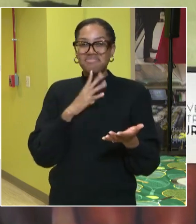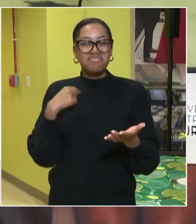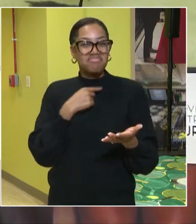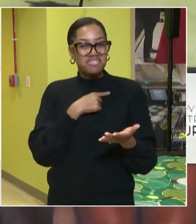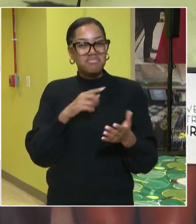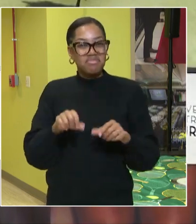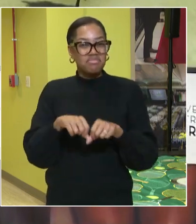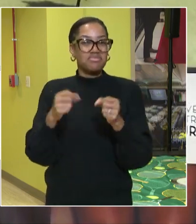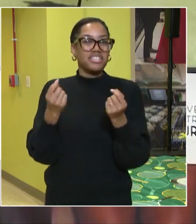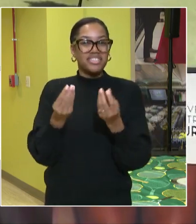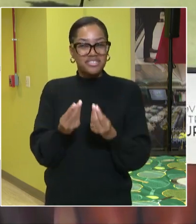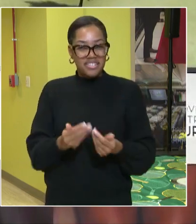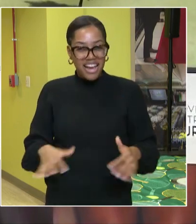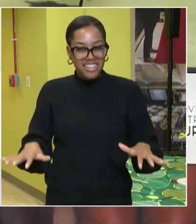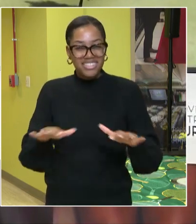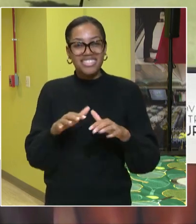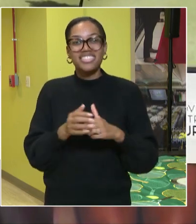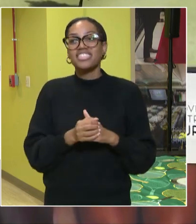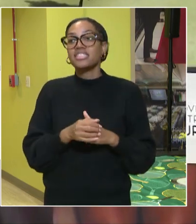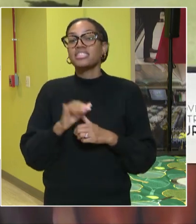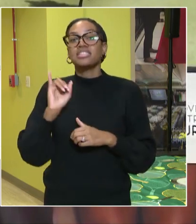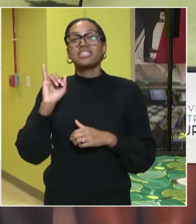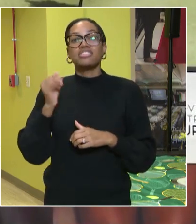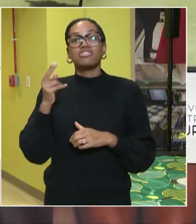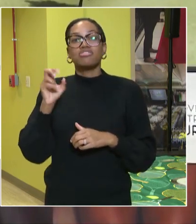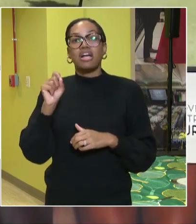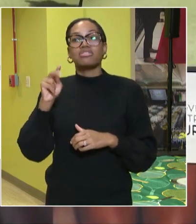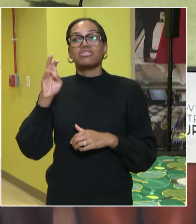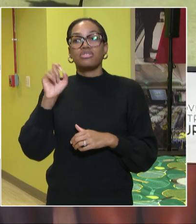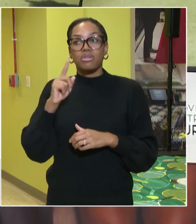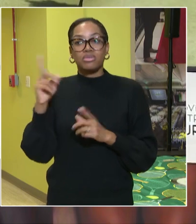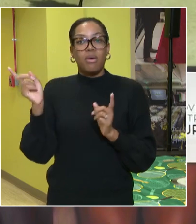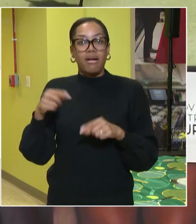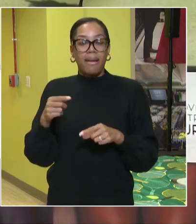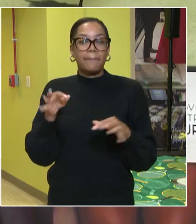break ground. John Stokes is going to come up and give everybody